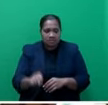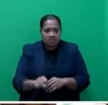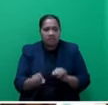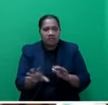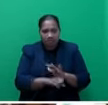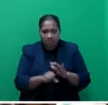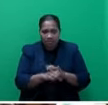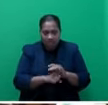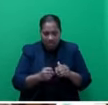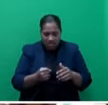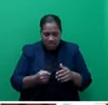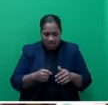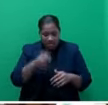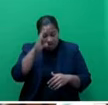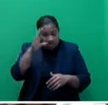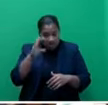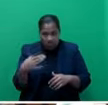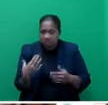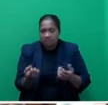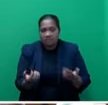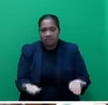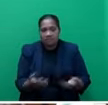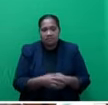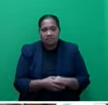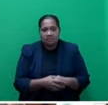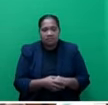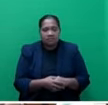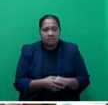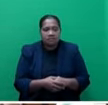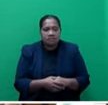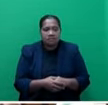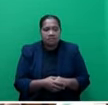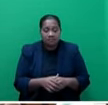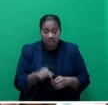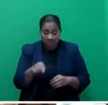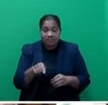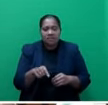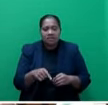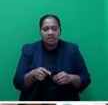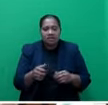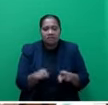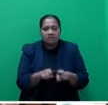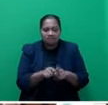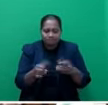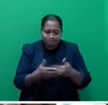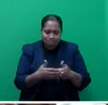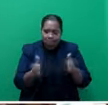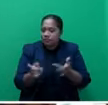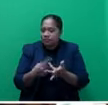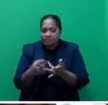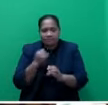is fighting. Corruption is polycentric and multifaceted. It is the gateway for the occurrence of many other serious